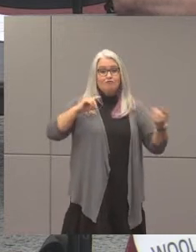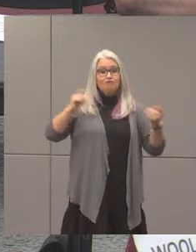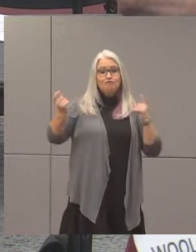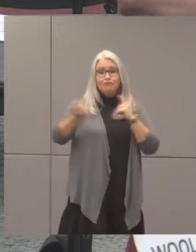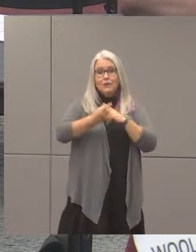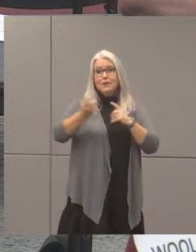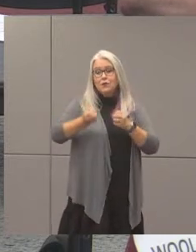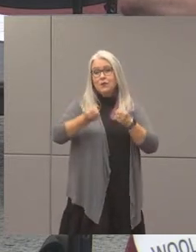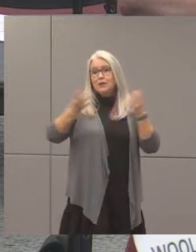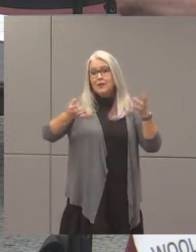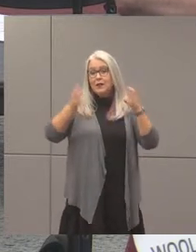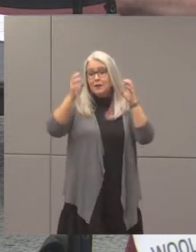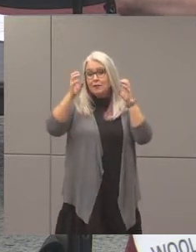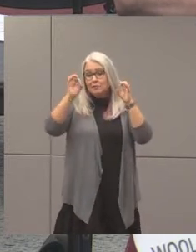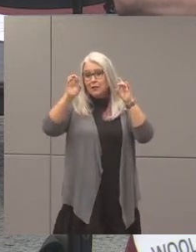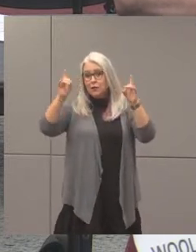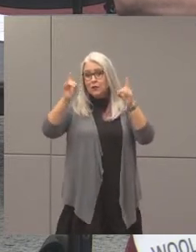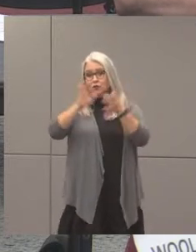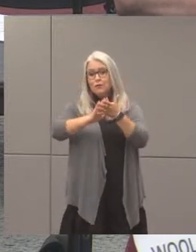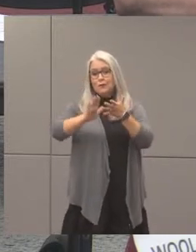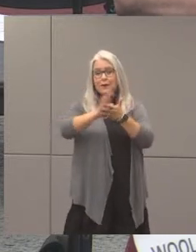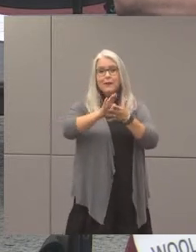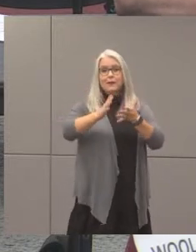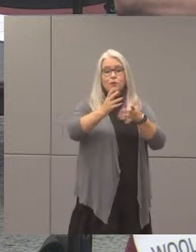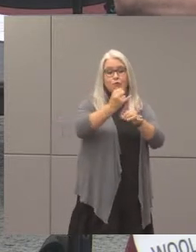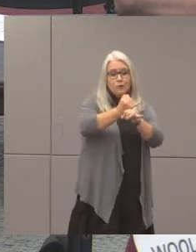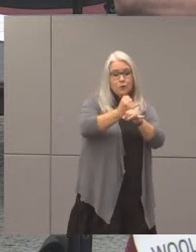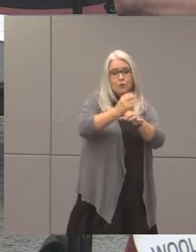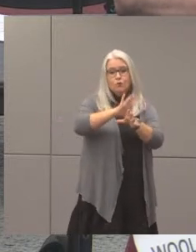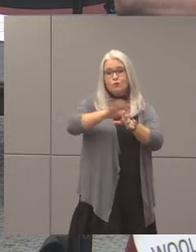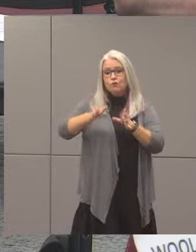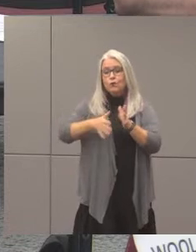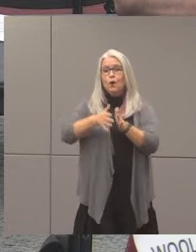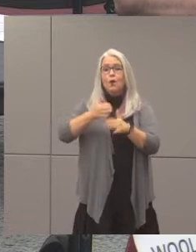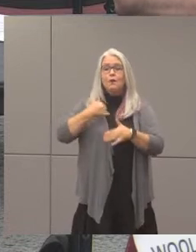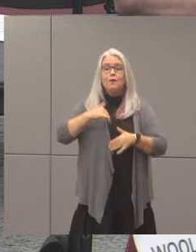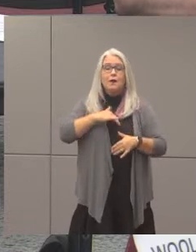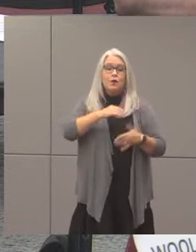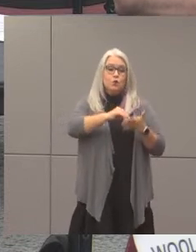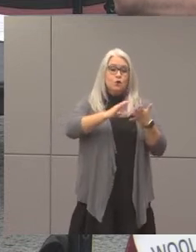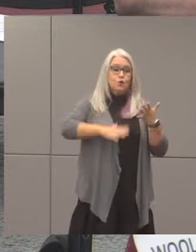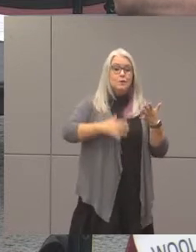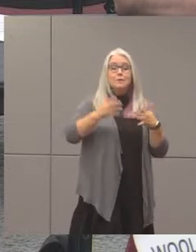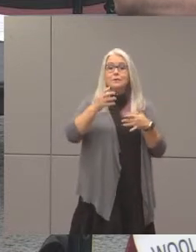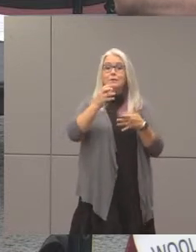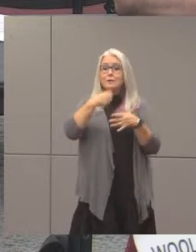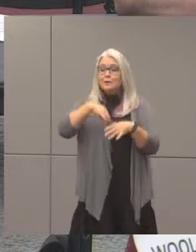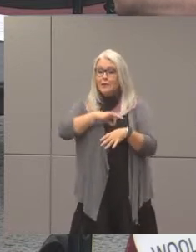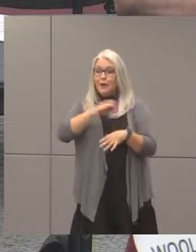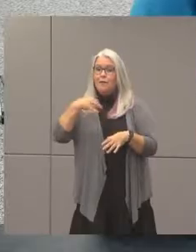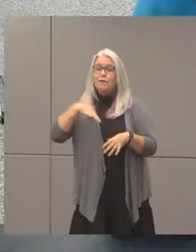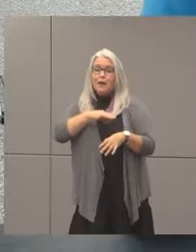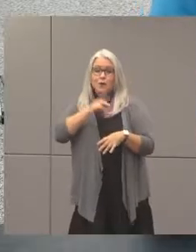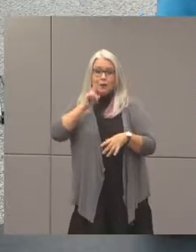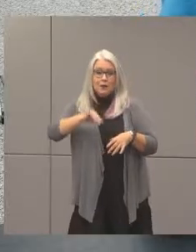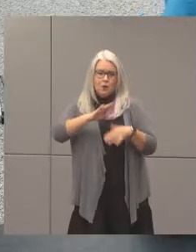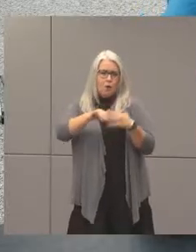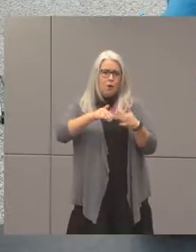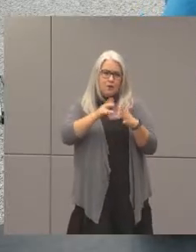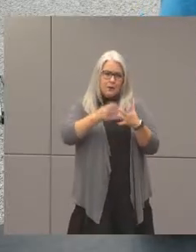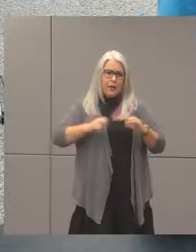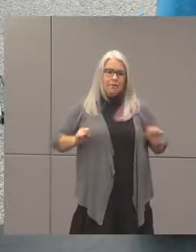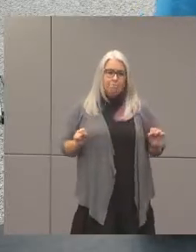of education institutions, and we want to make sure that our students and staff and faculty are all safe. We have engaged